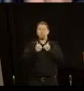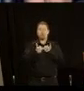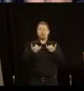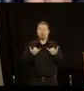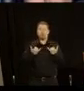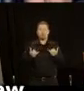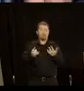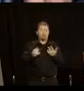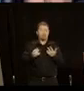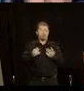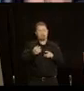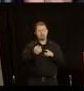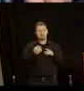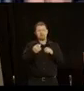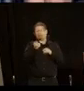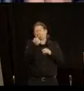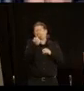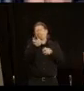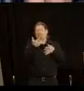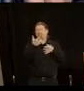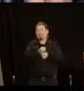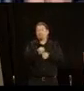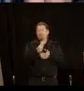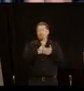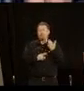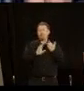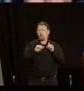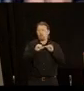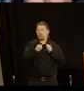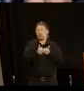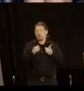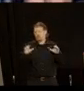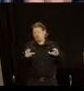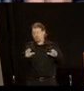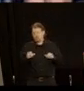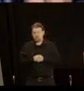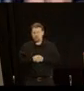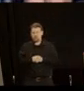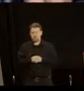agency provides, okay? So,